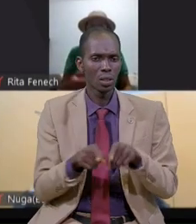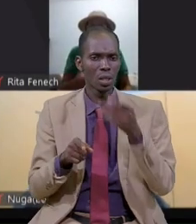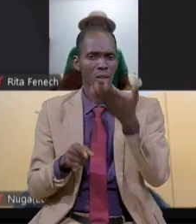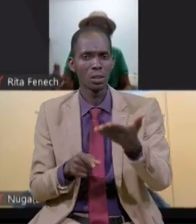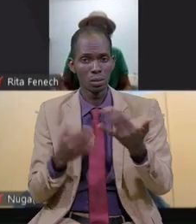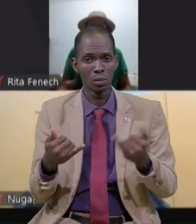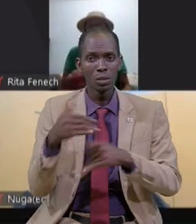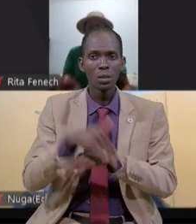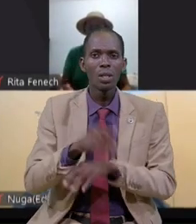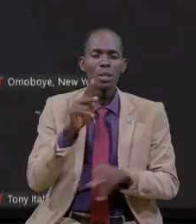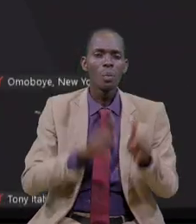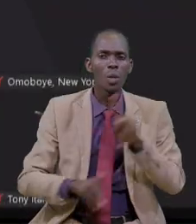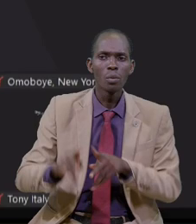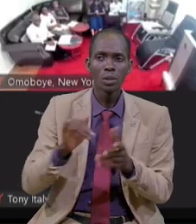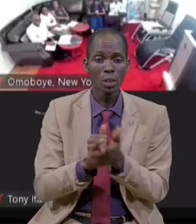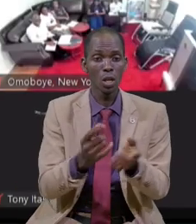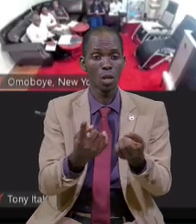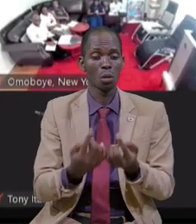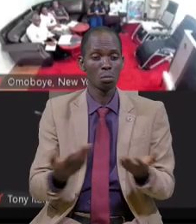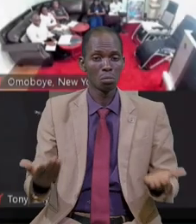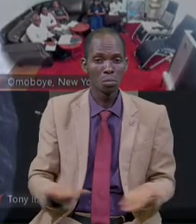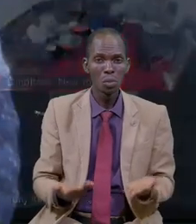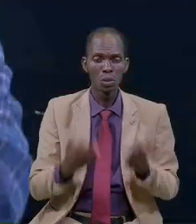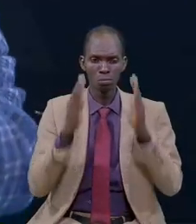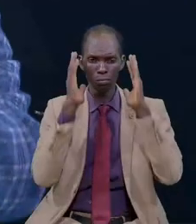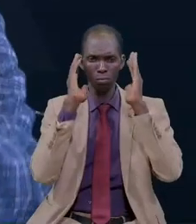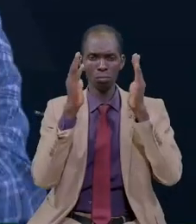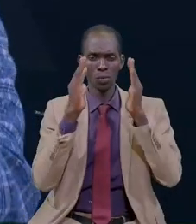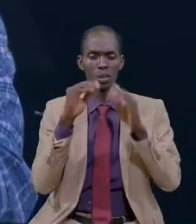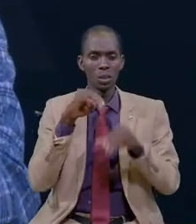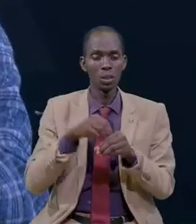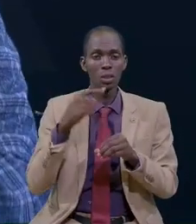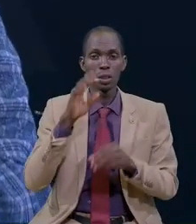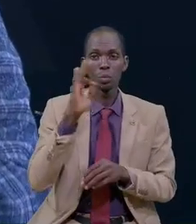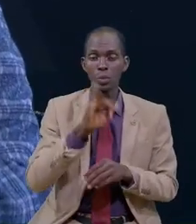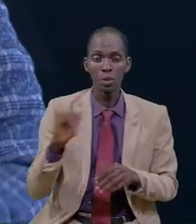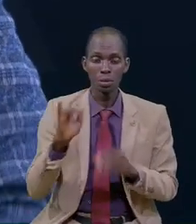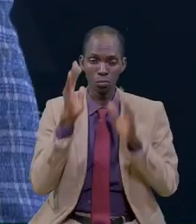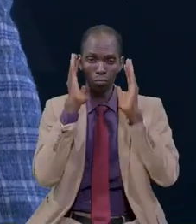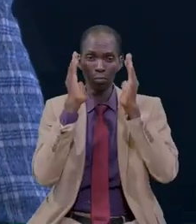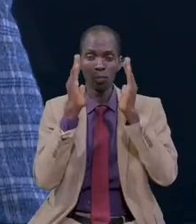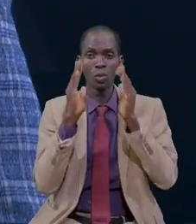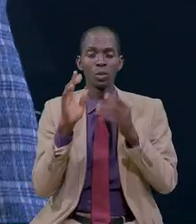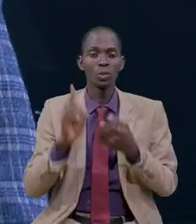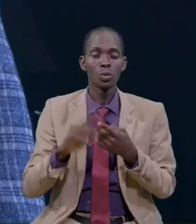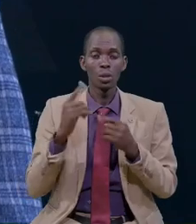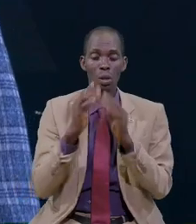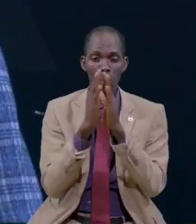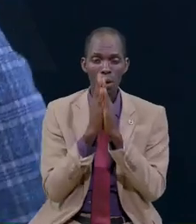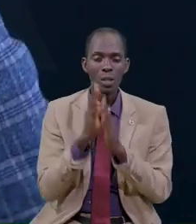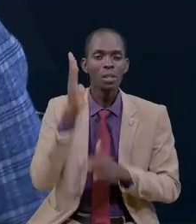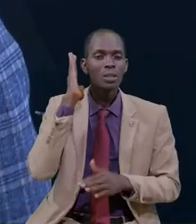people that come here, participates in the preaching, participates in the prayer, shall not